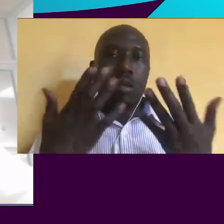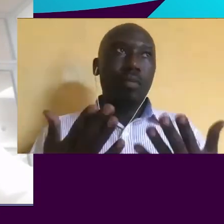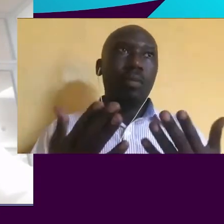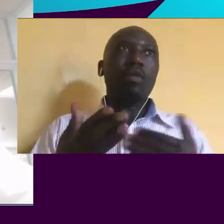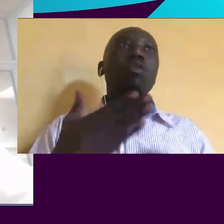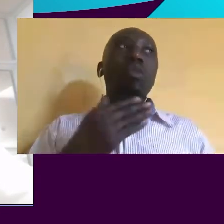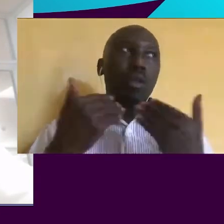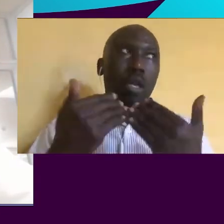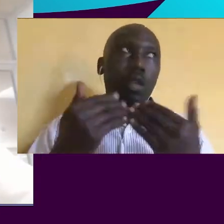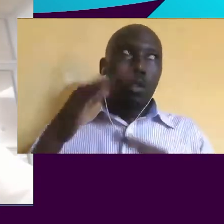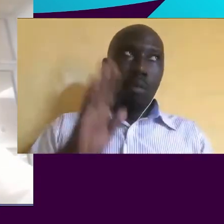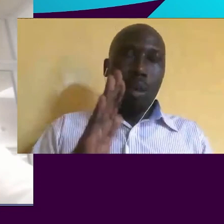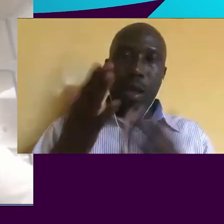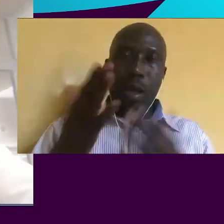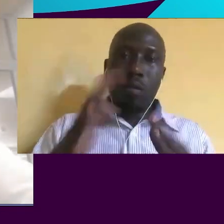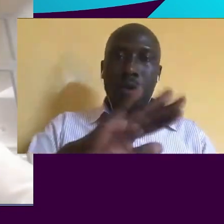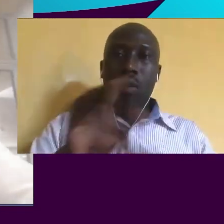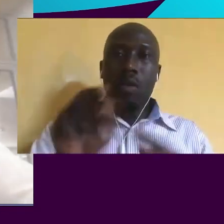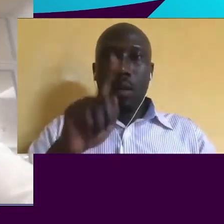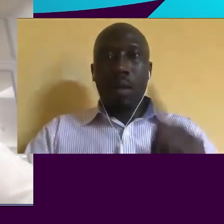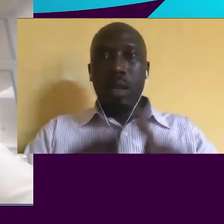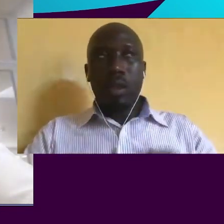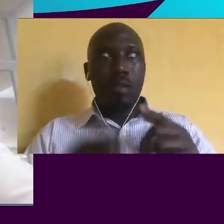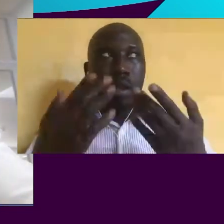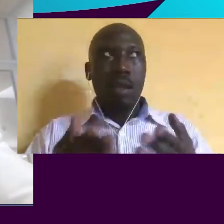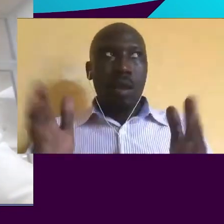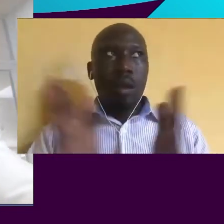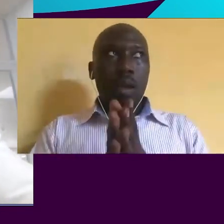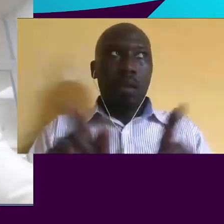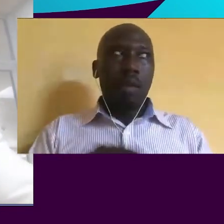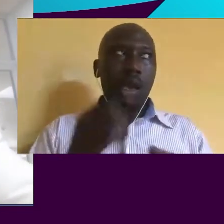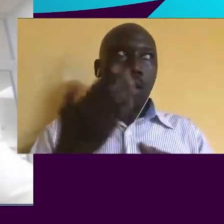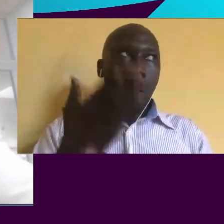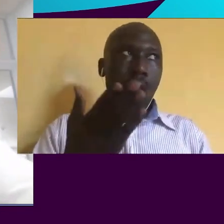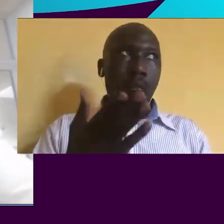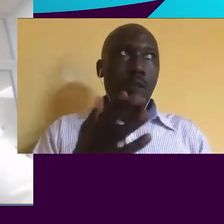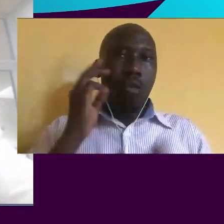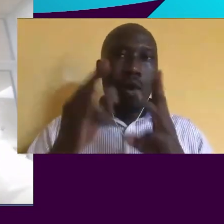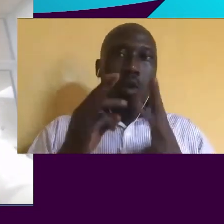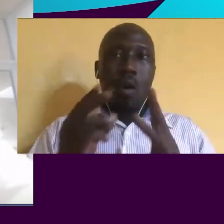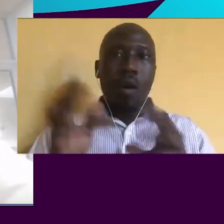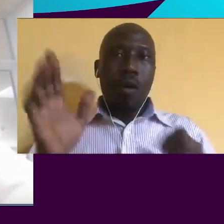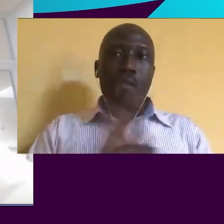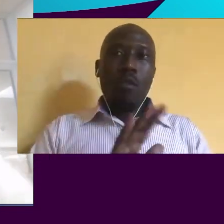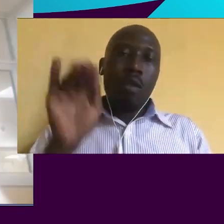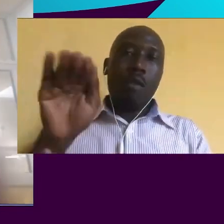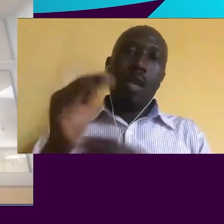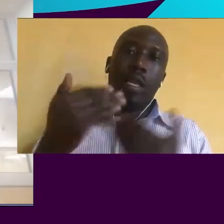much, all the participants, and may you have a wonderful evening. Thank you.